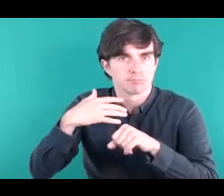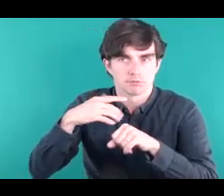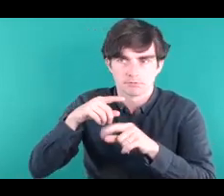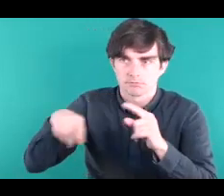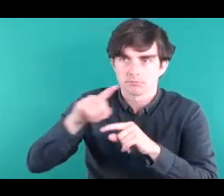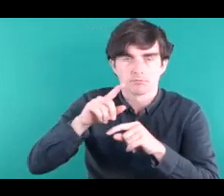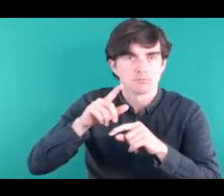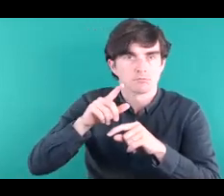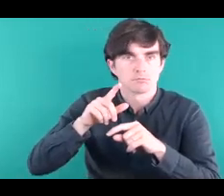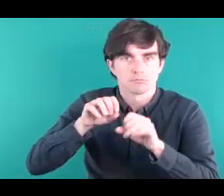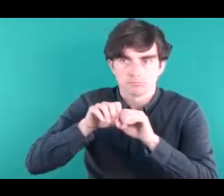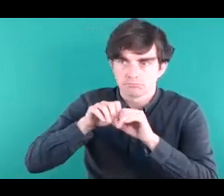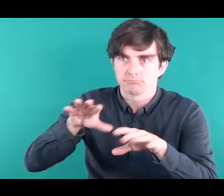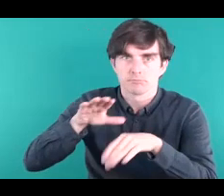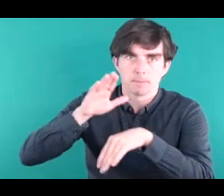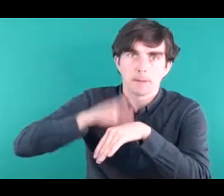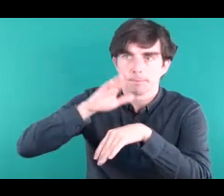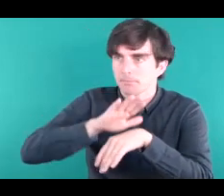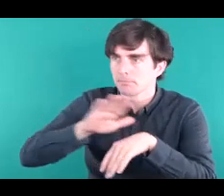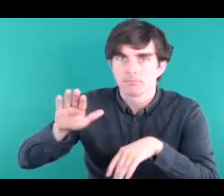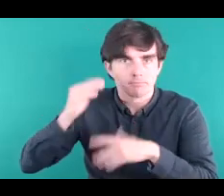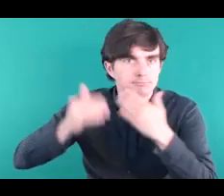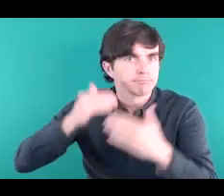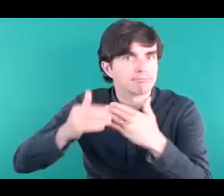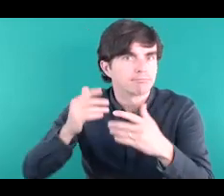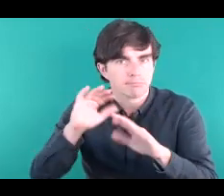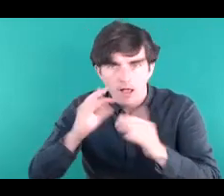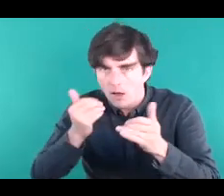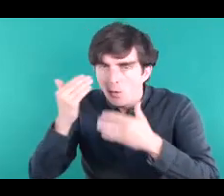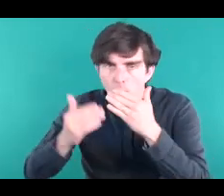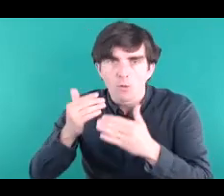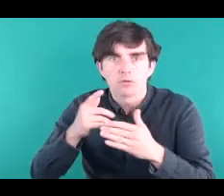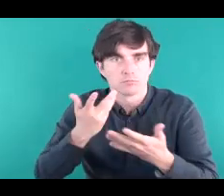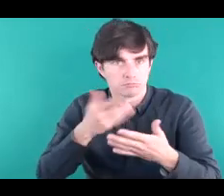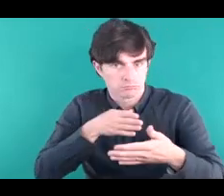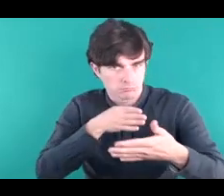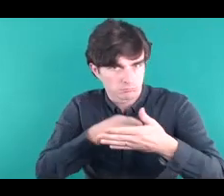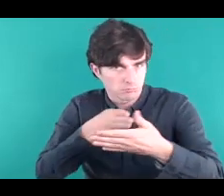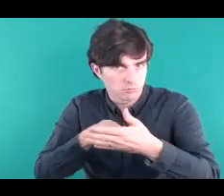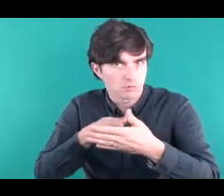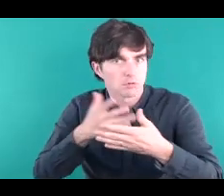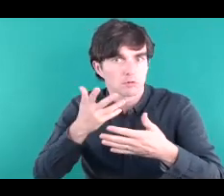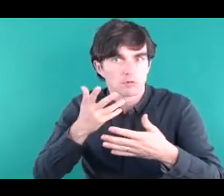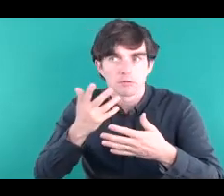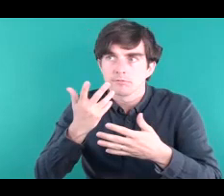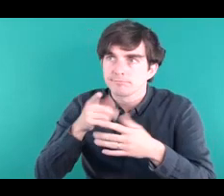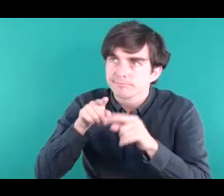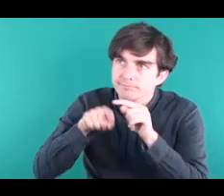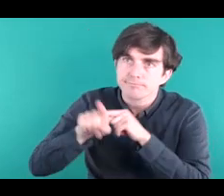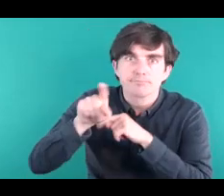access to health issues, health services, education,